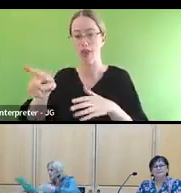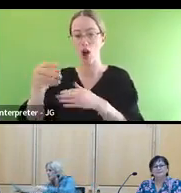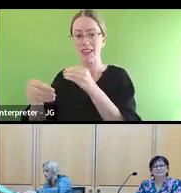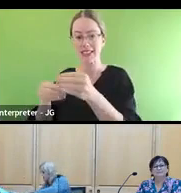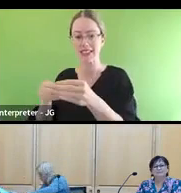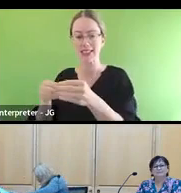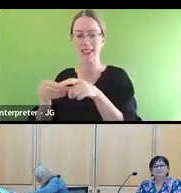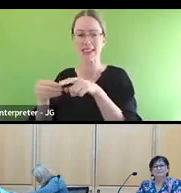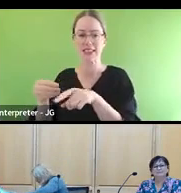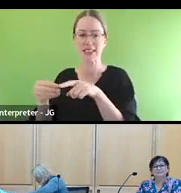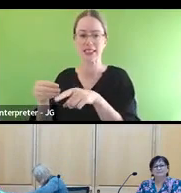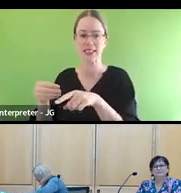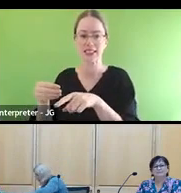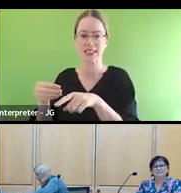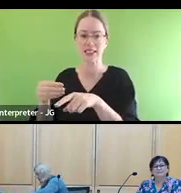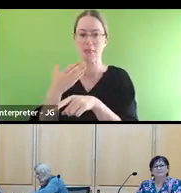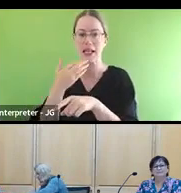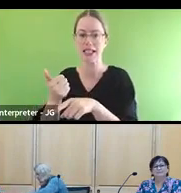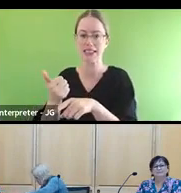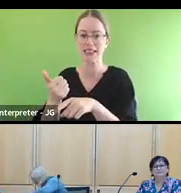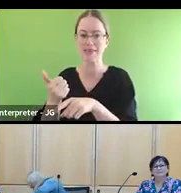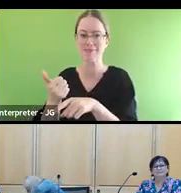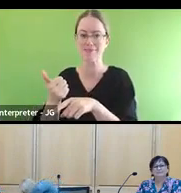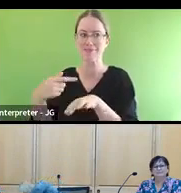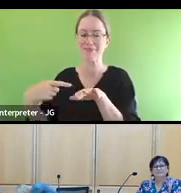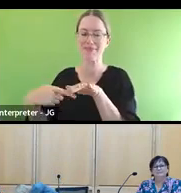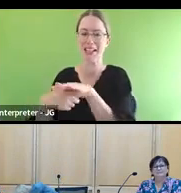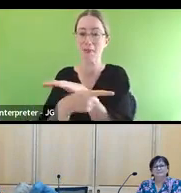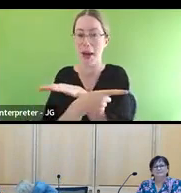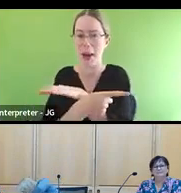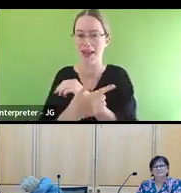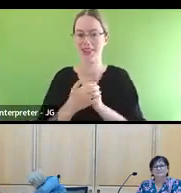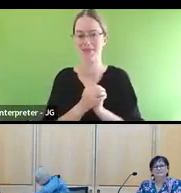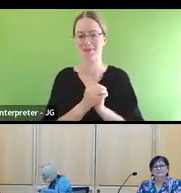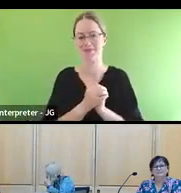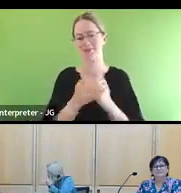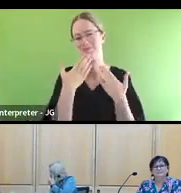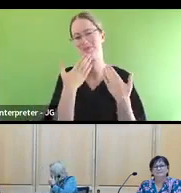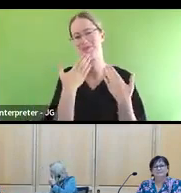depart? So thank you so much.